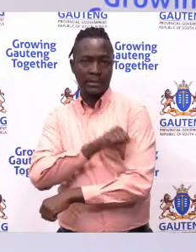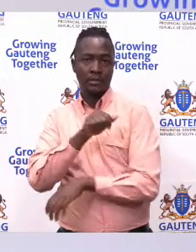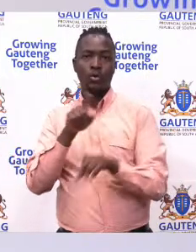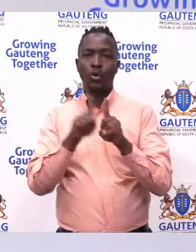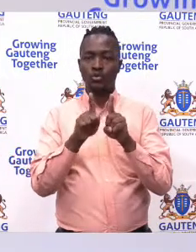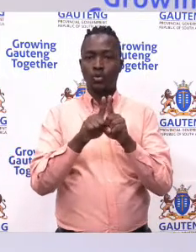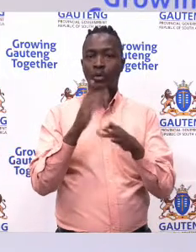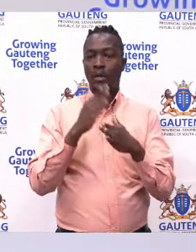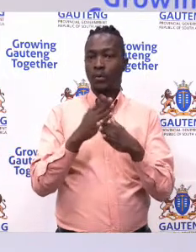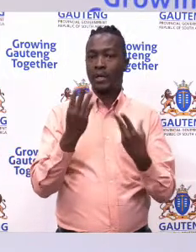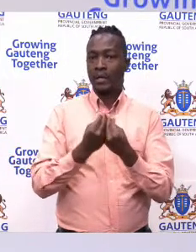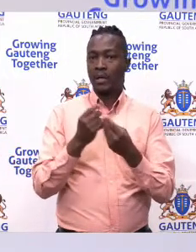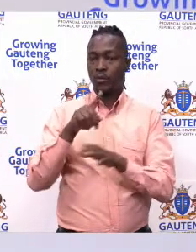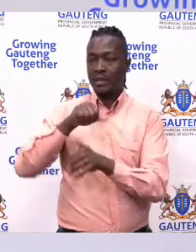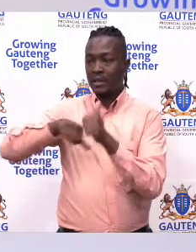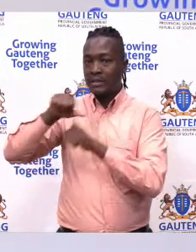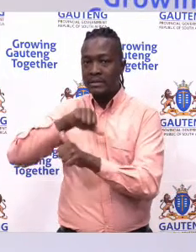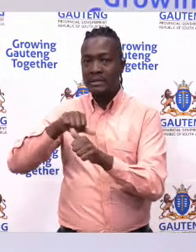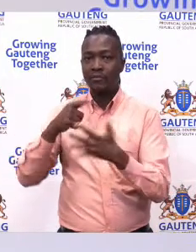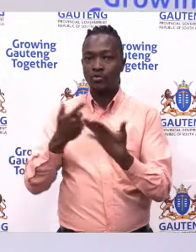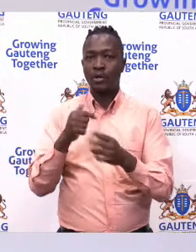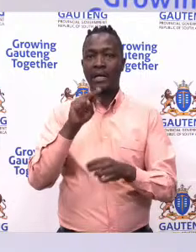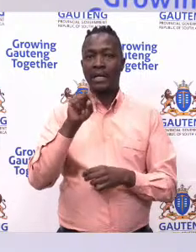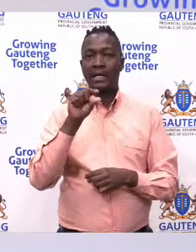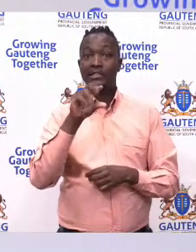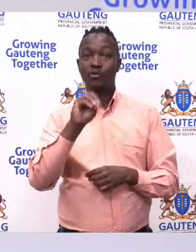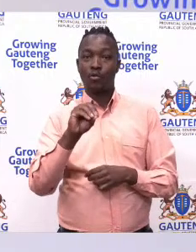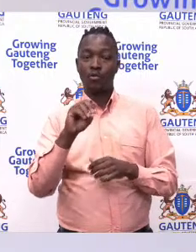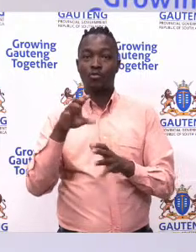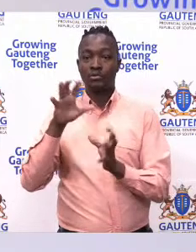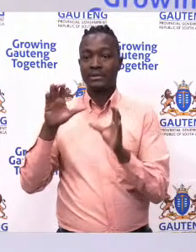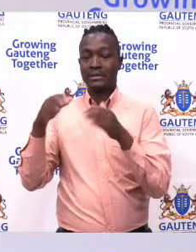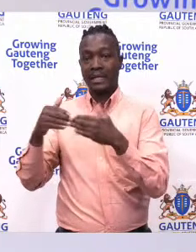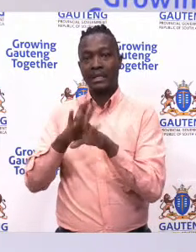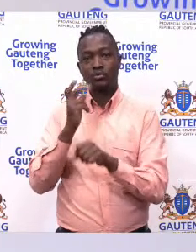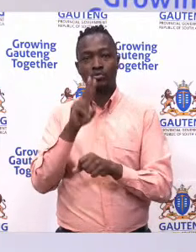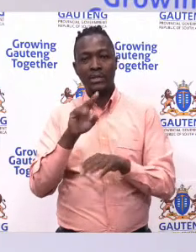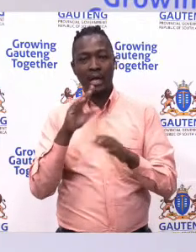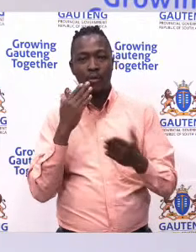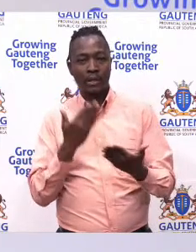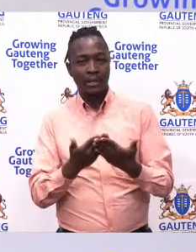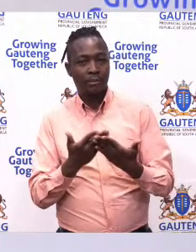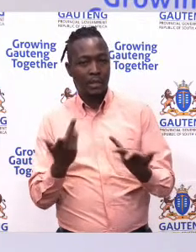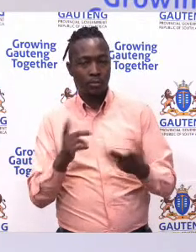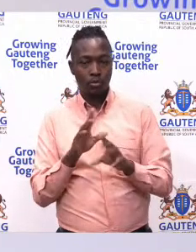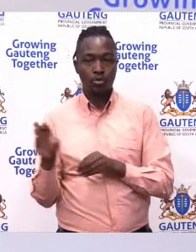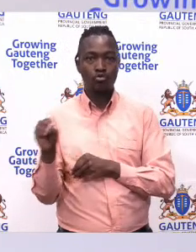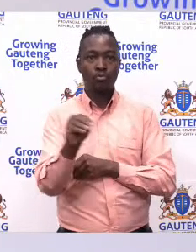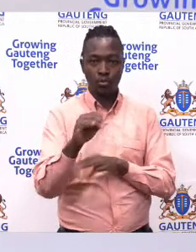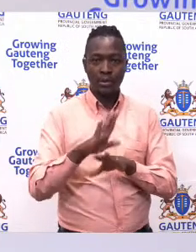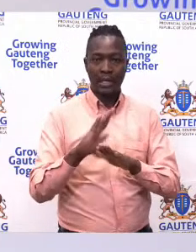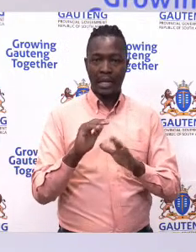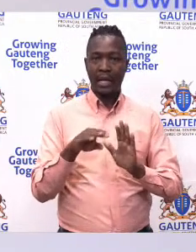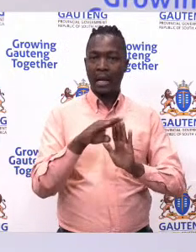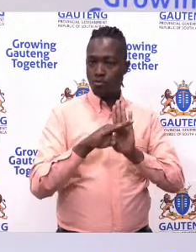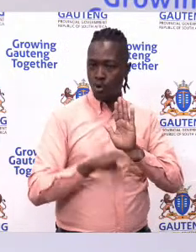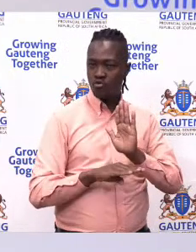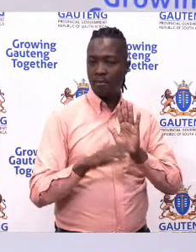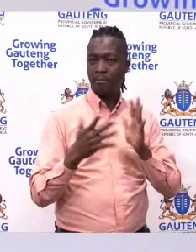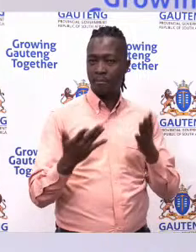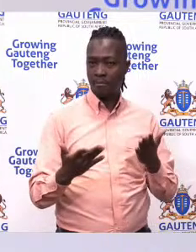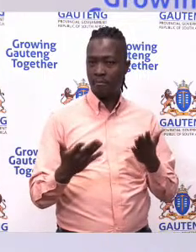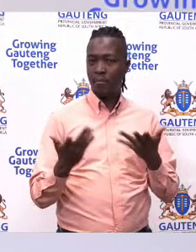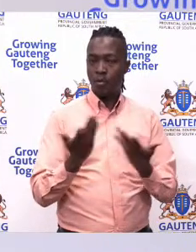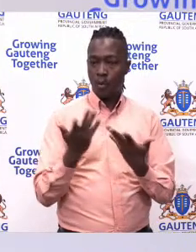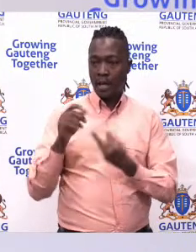also working with the civil society and the NGO sector to see how we can be able to put in place a program where